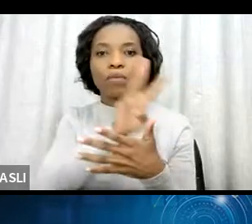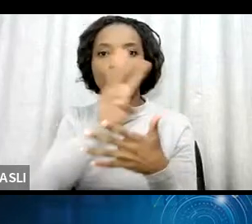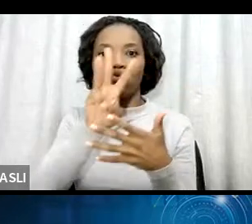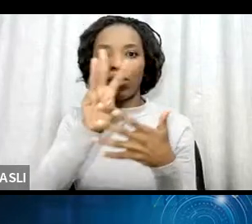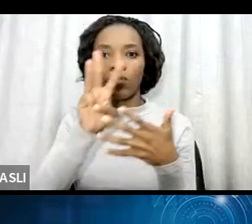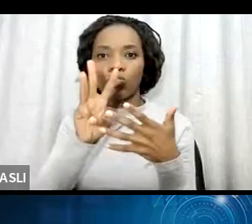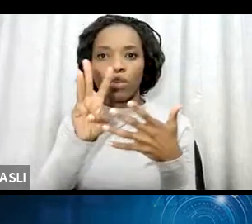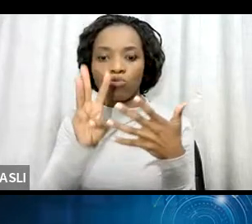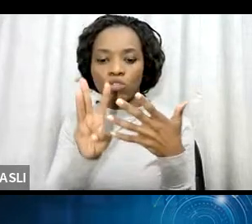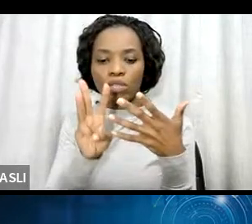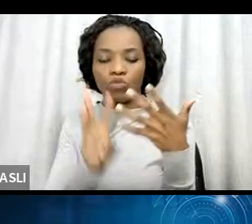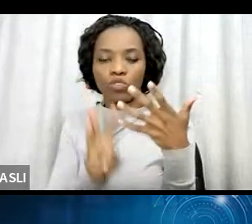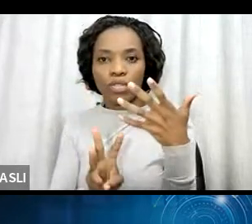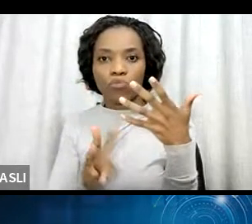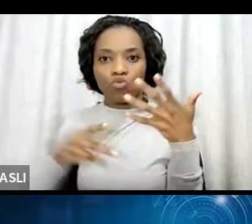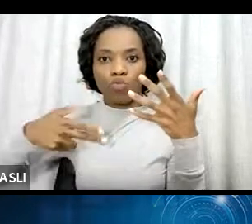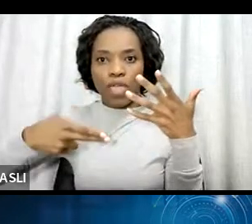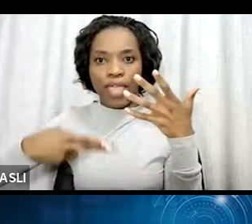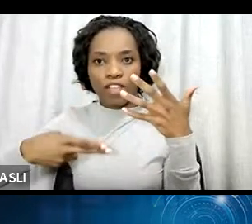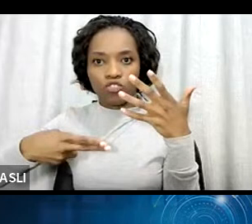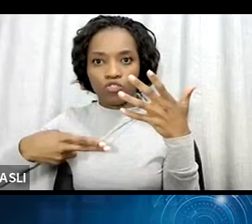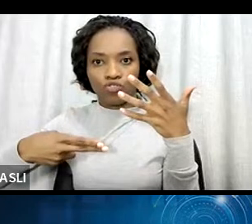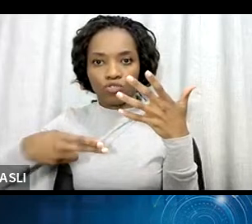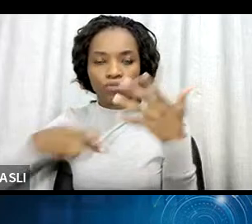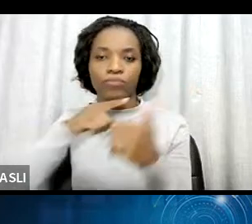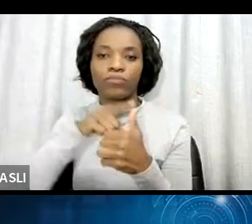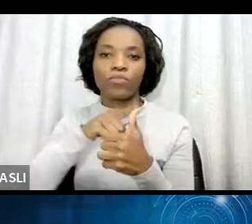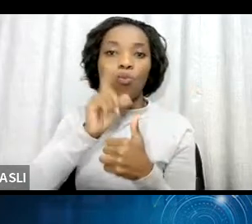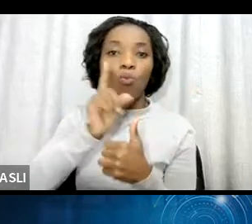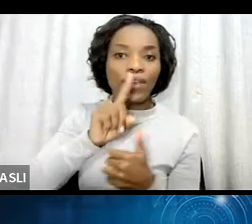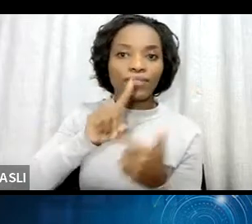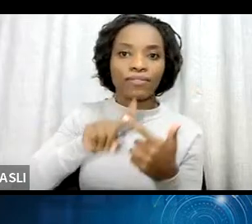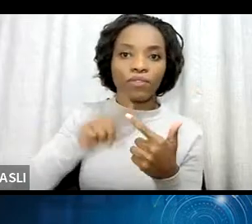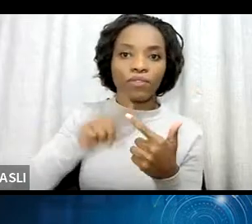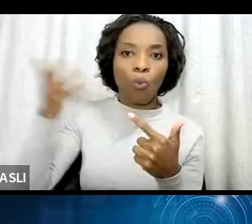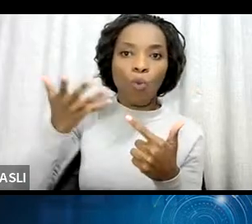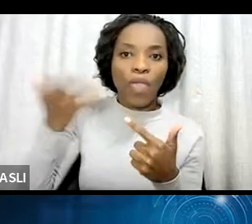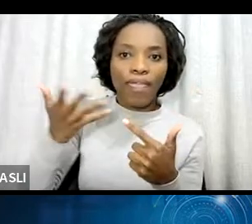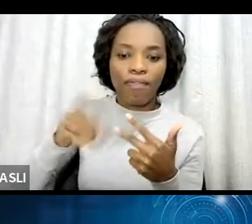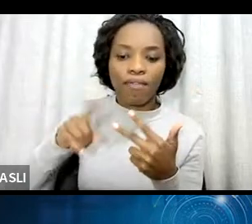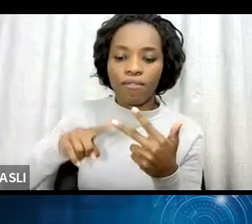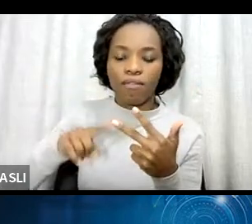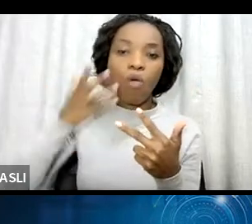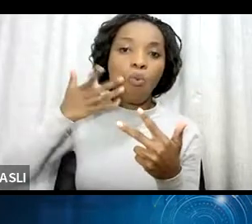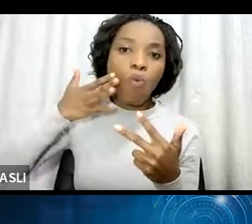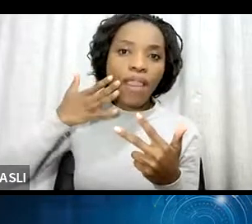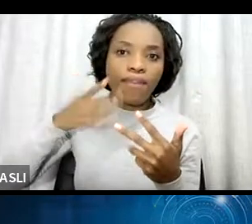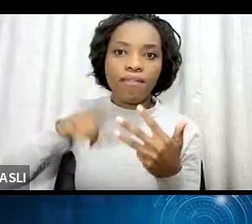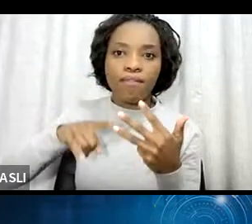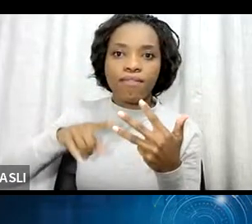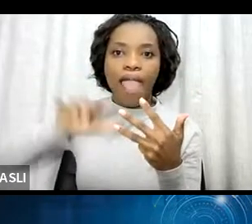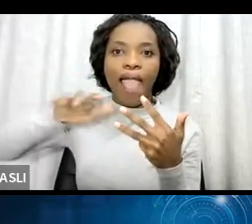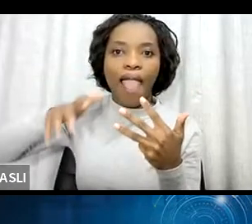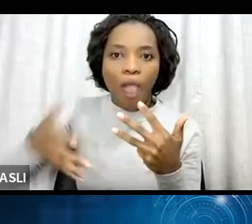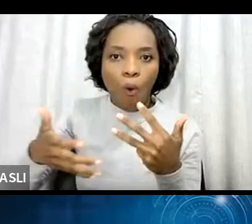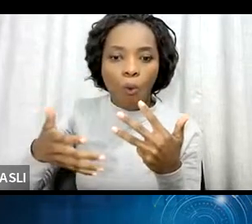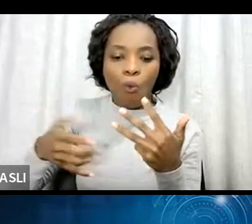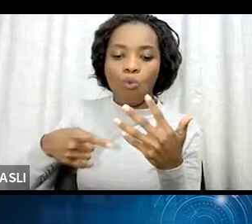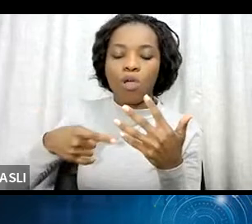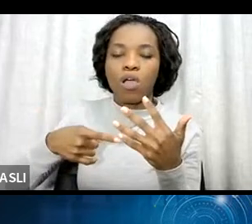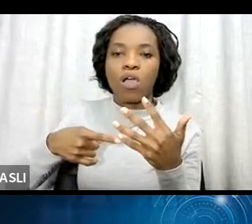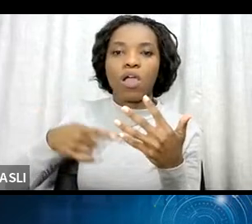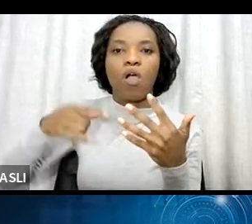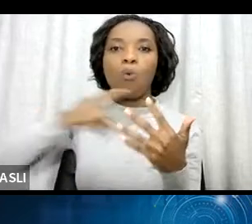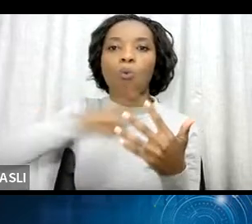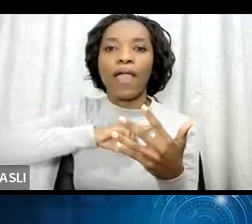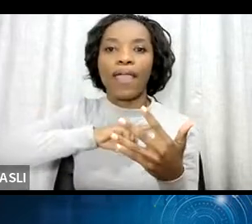H. That is what, where, when, how,